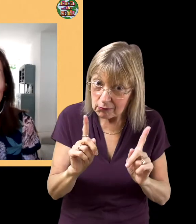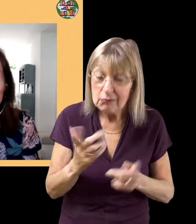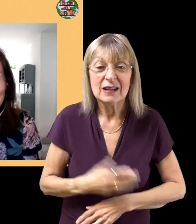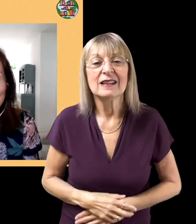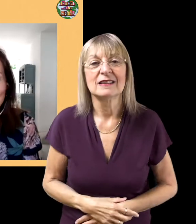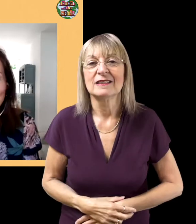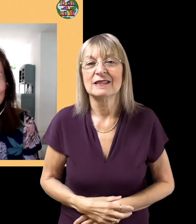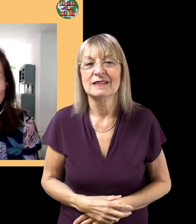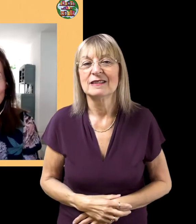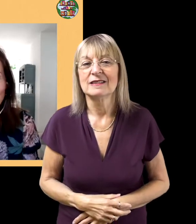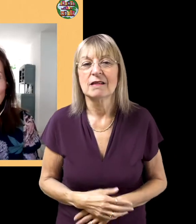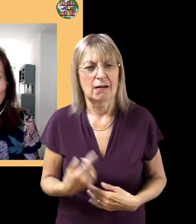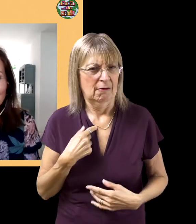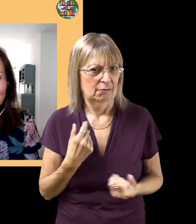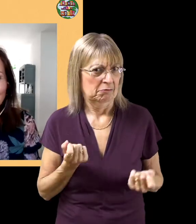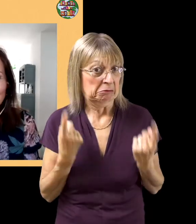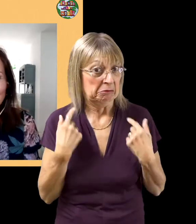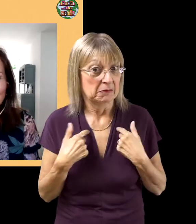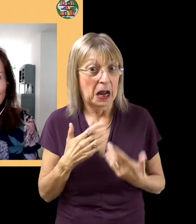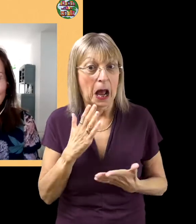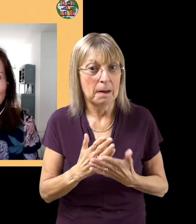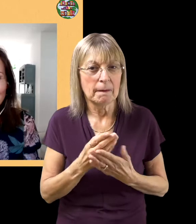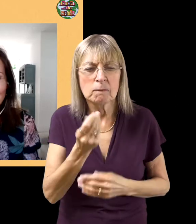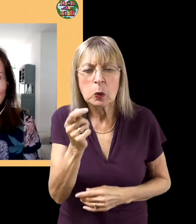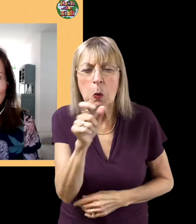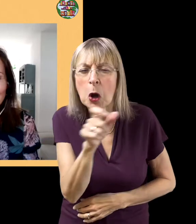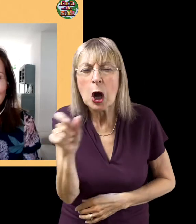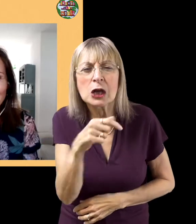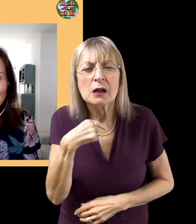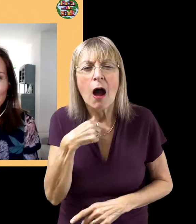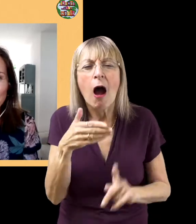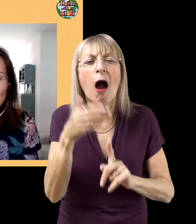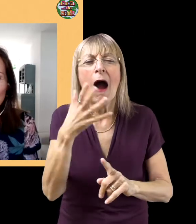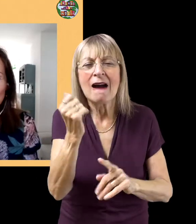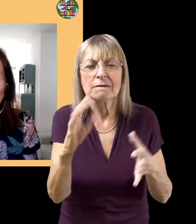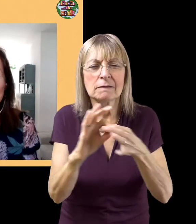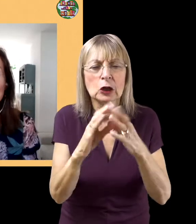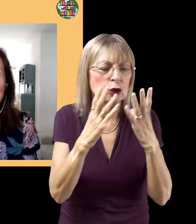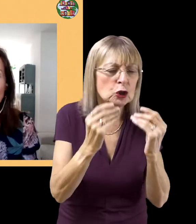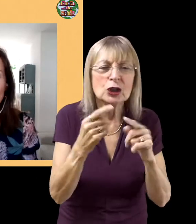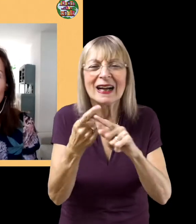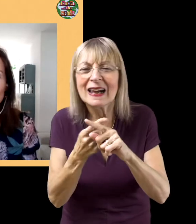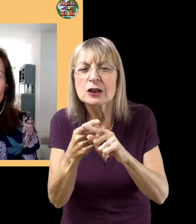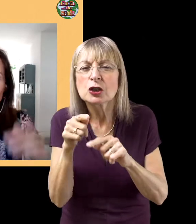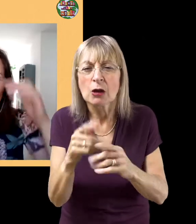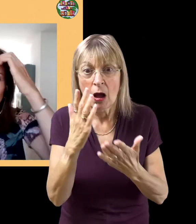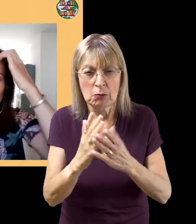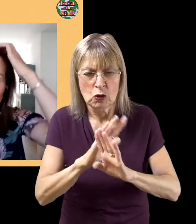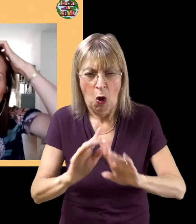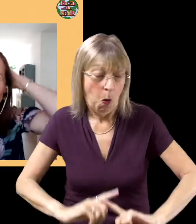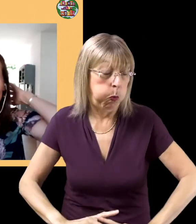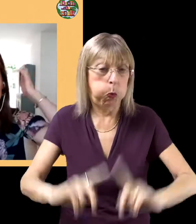Did you understand anything? I didn't understand anything, but actually I think there are a few words, because there are Dutch and English are